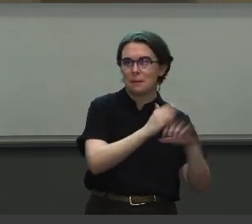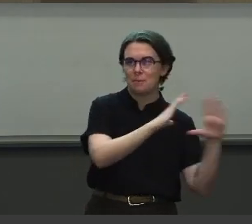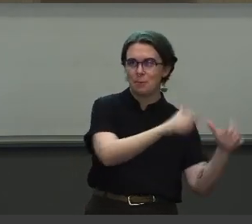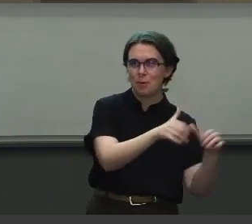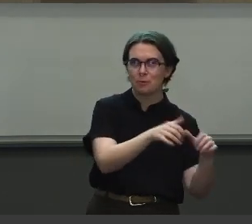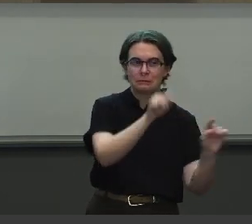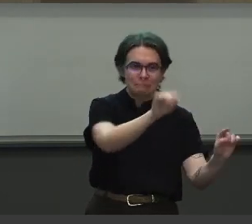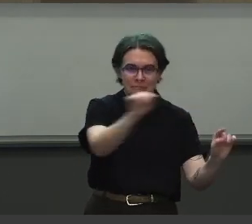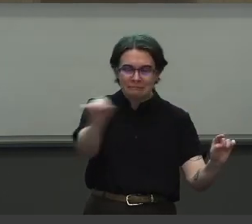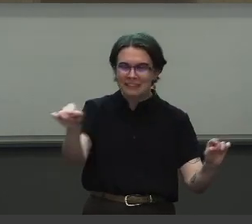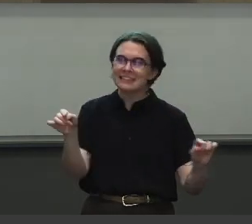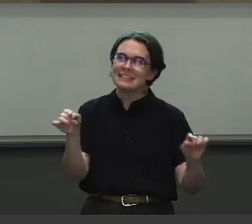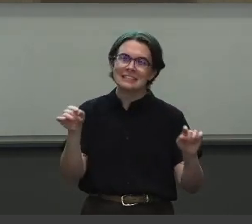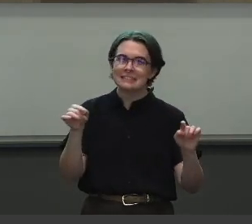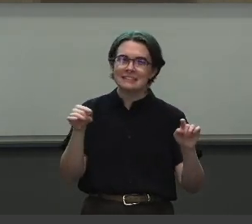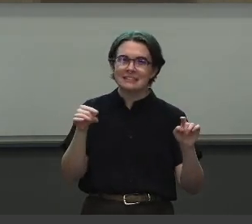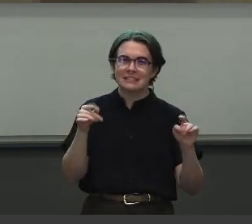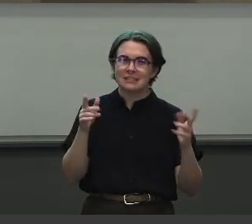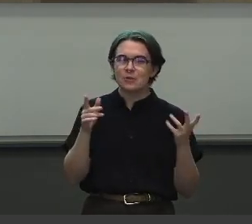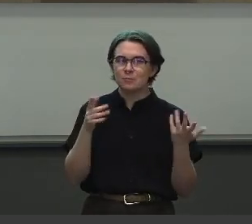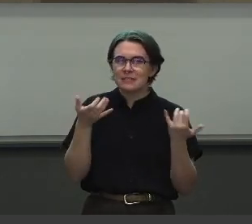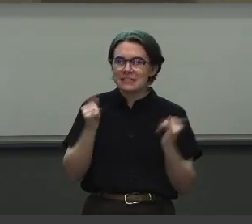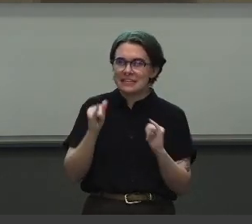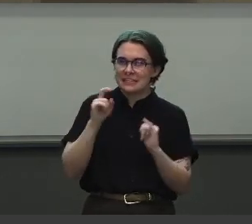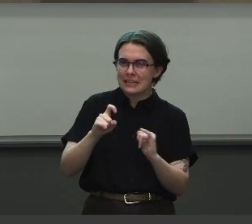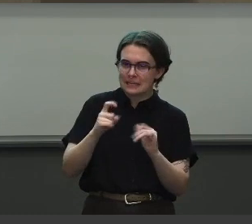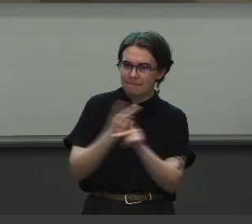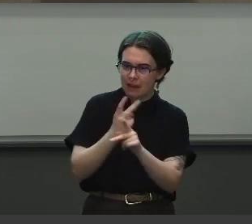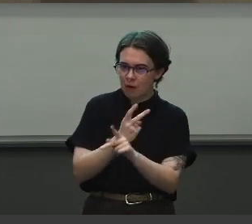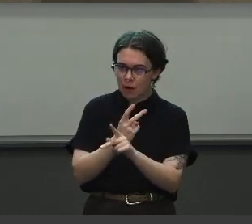there's aspects of both models that make sense. We